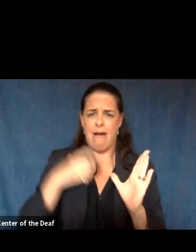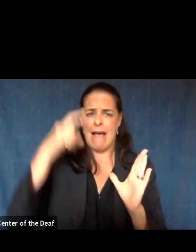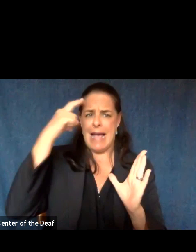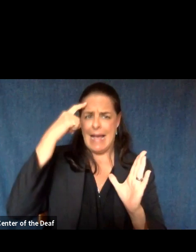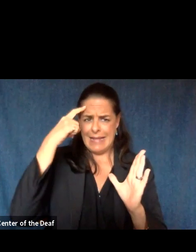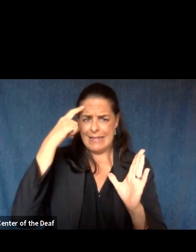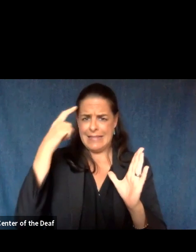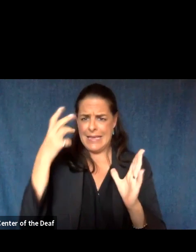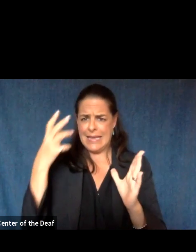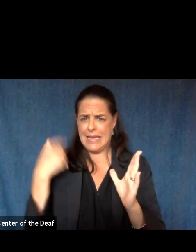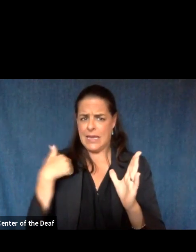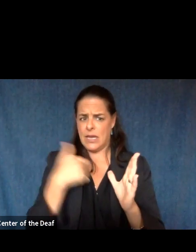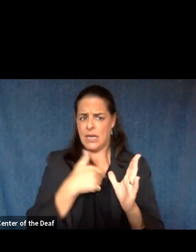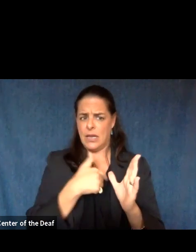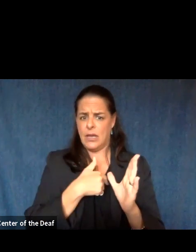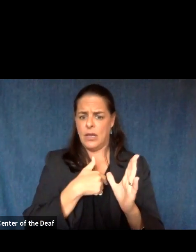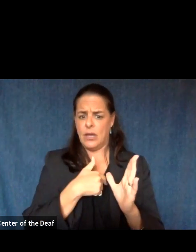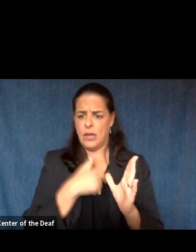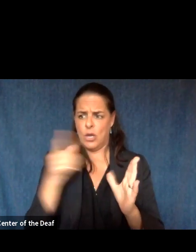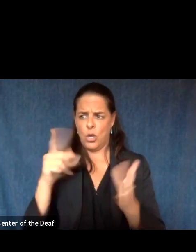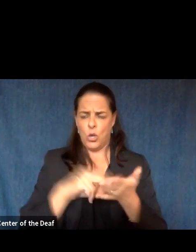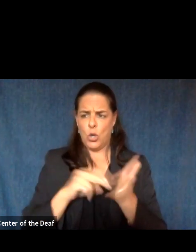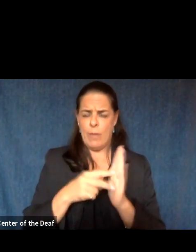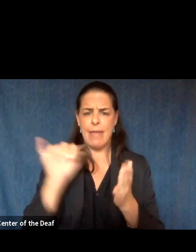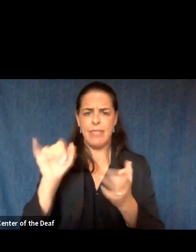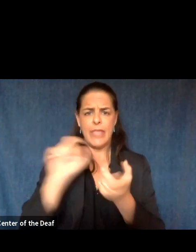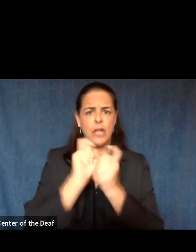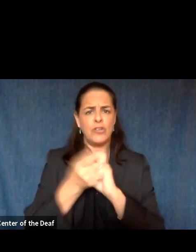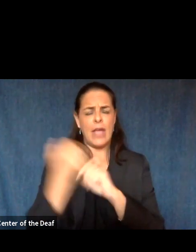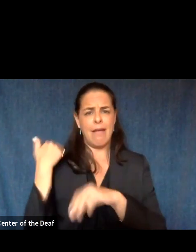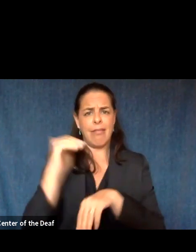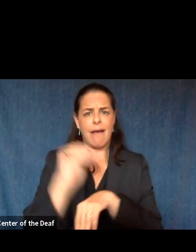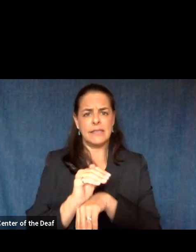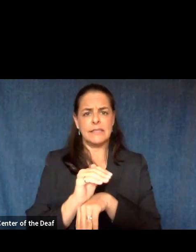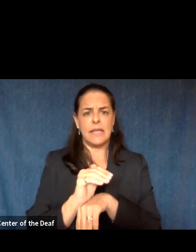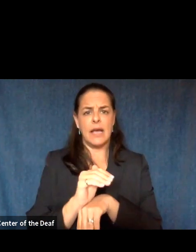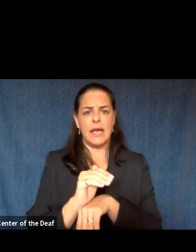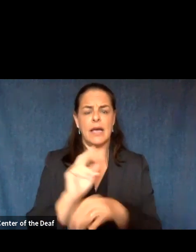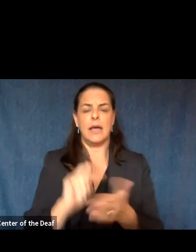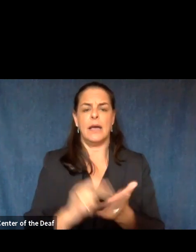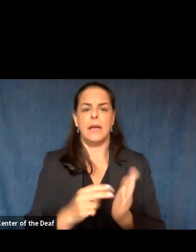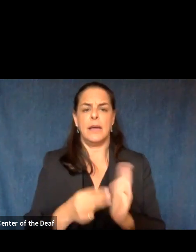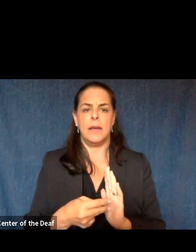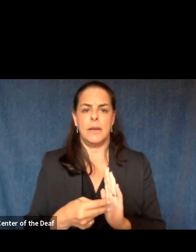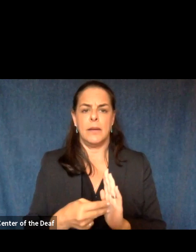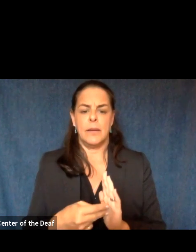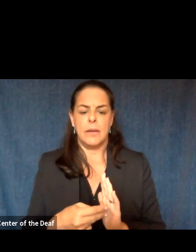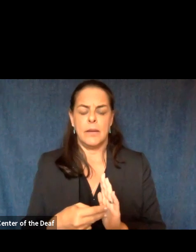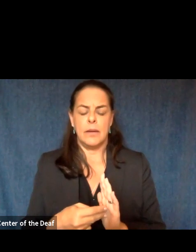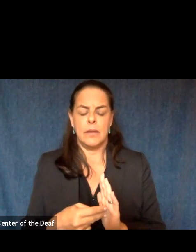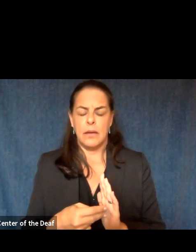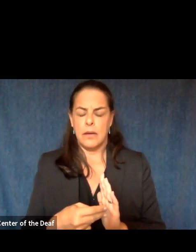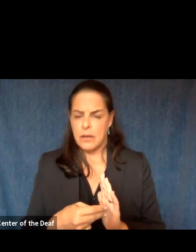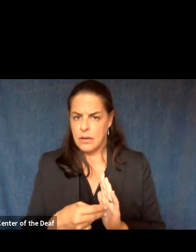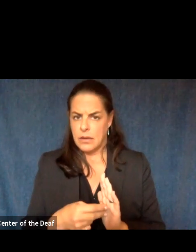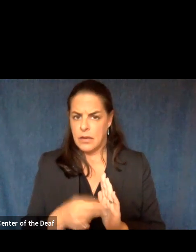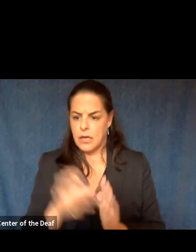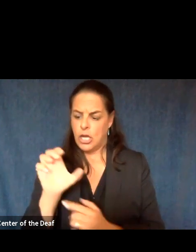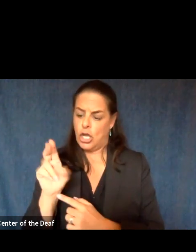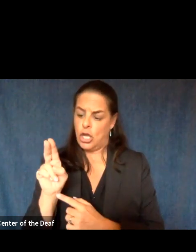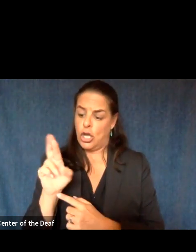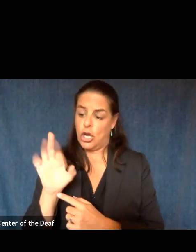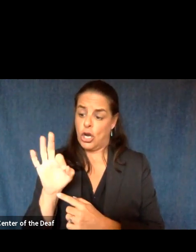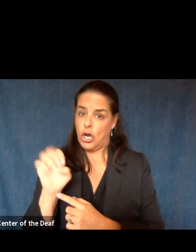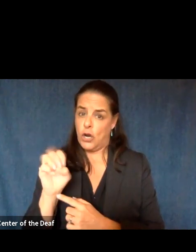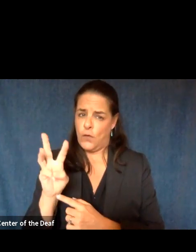meant the change last night was to go from a curfew to say